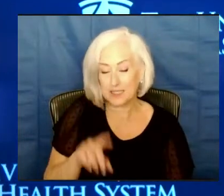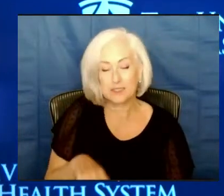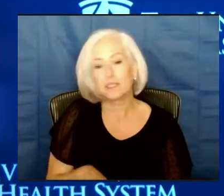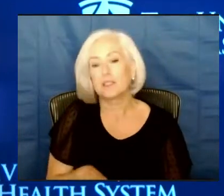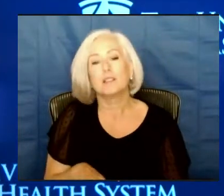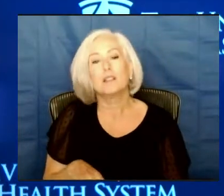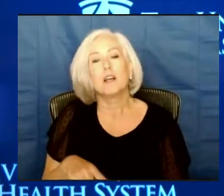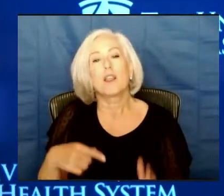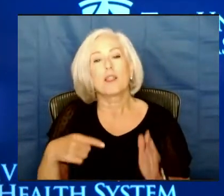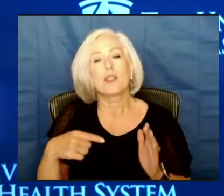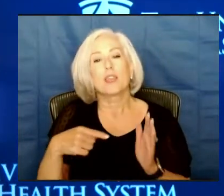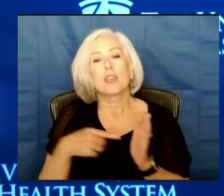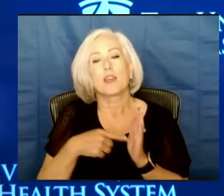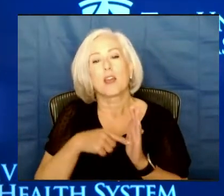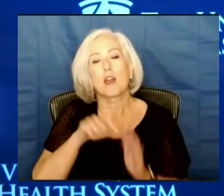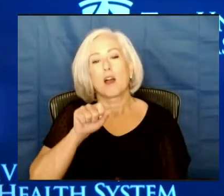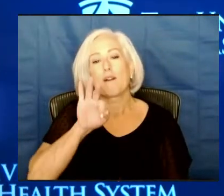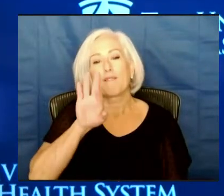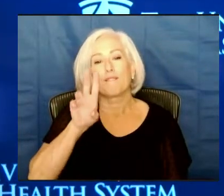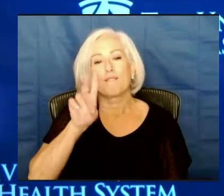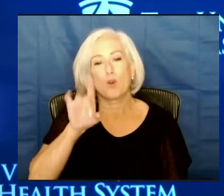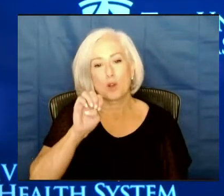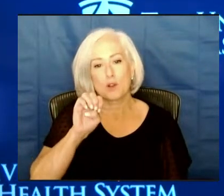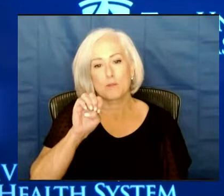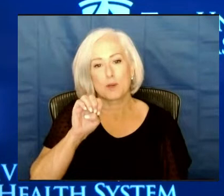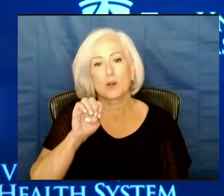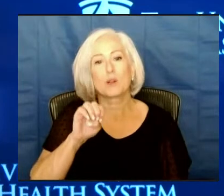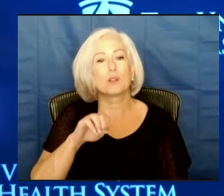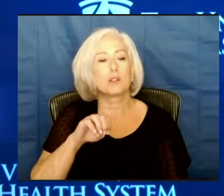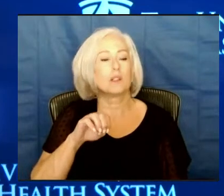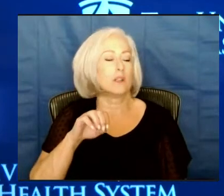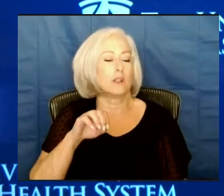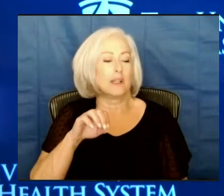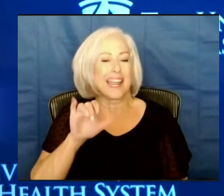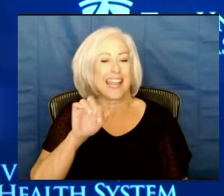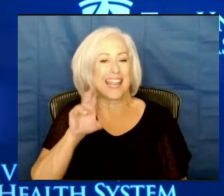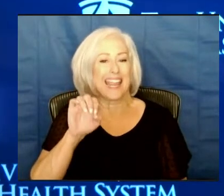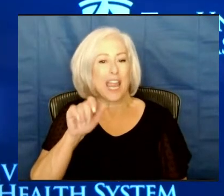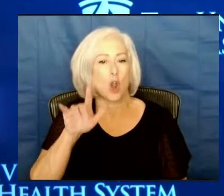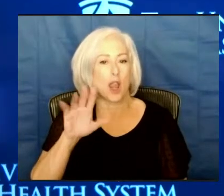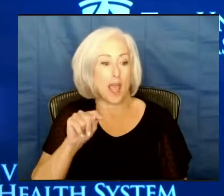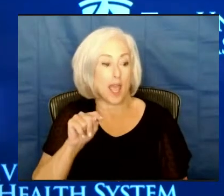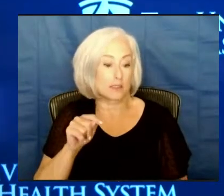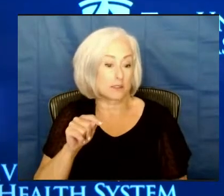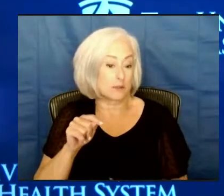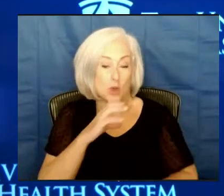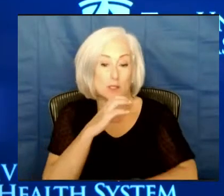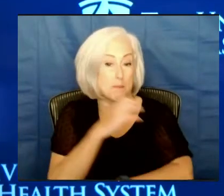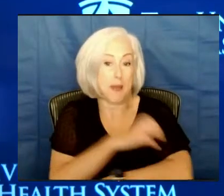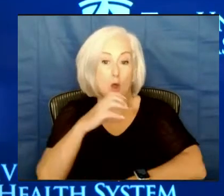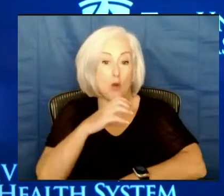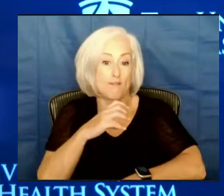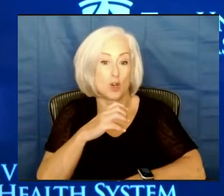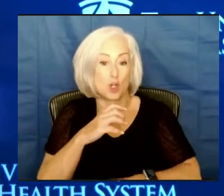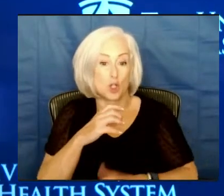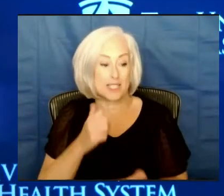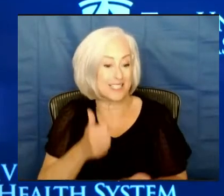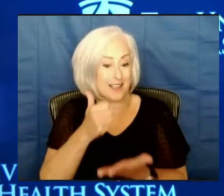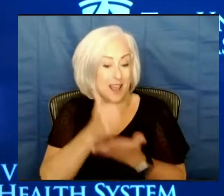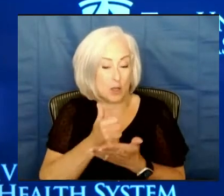has been a powerful force at trying to improve the health, but it's spotty, right? Because not every state's done it. Dr.